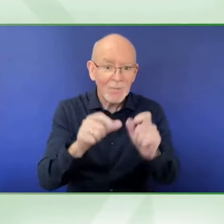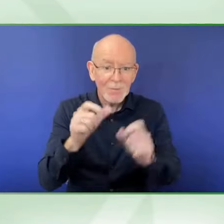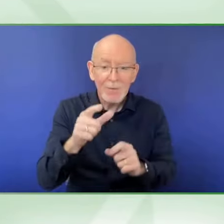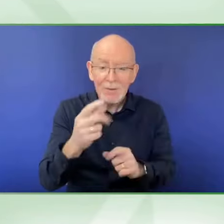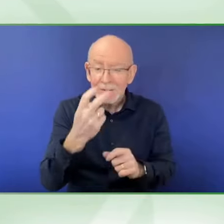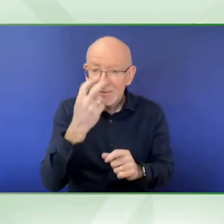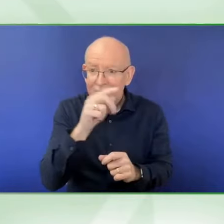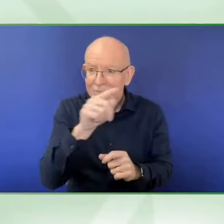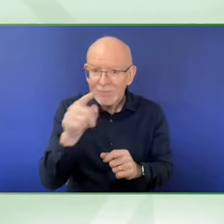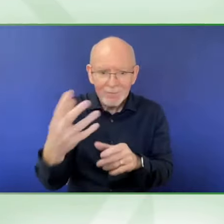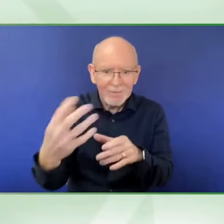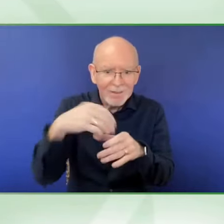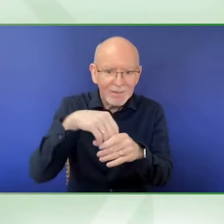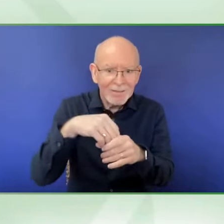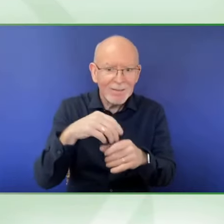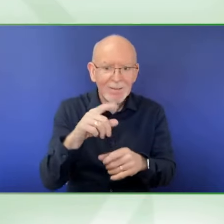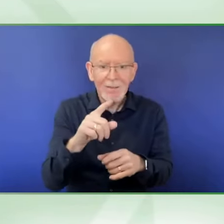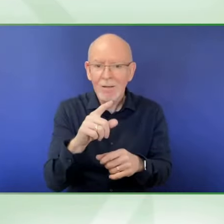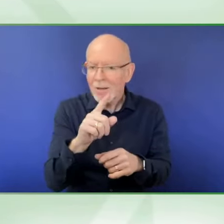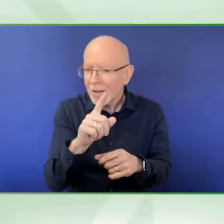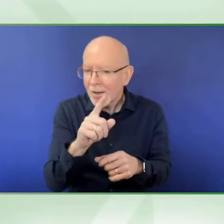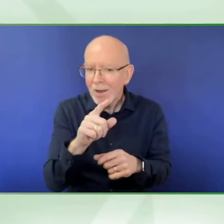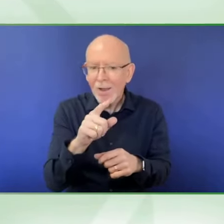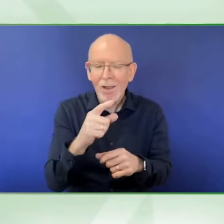very easy. They are very collaborative.